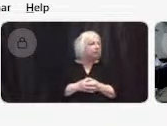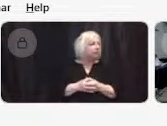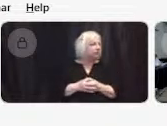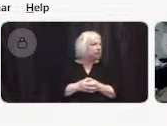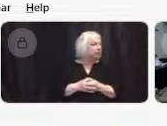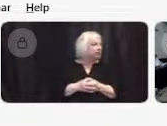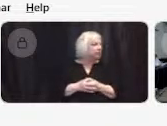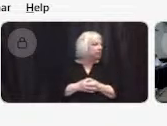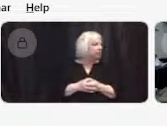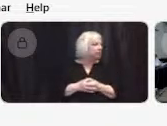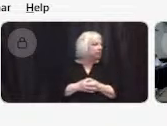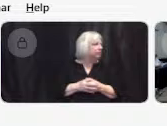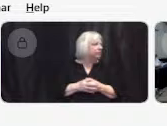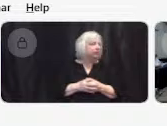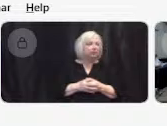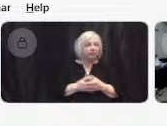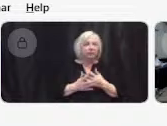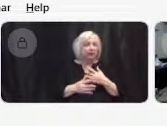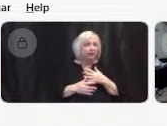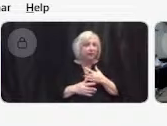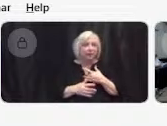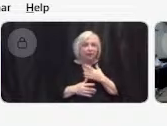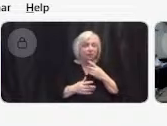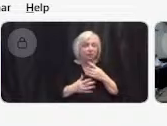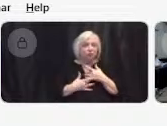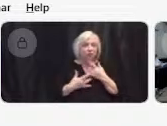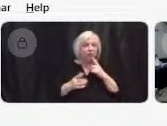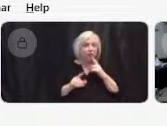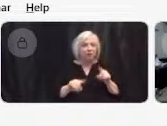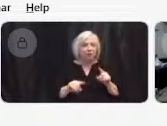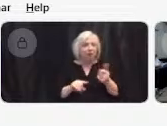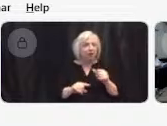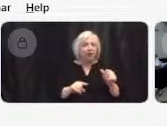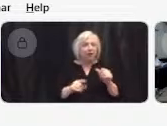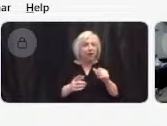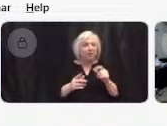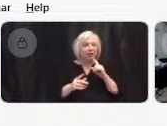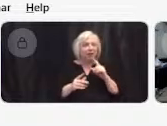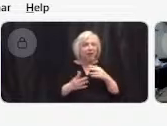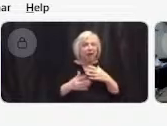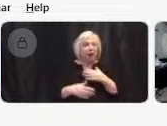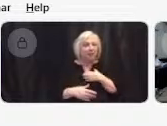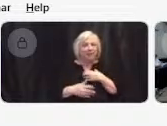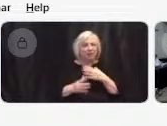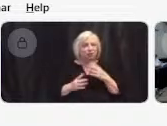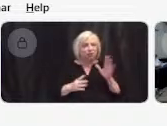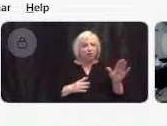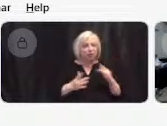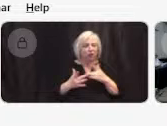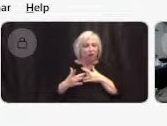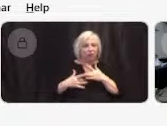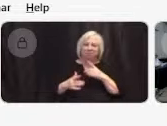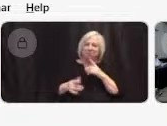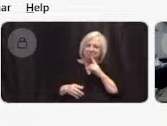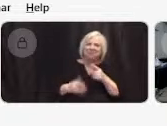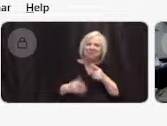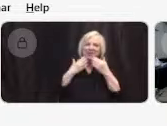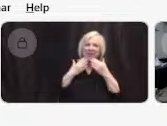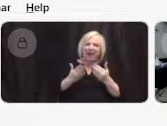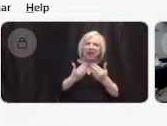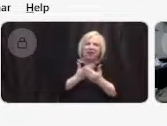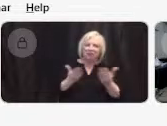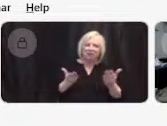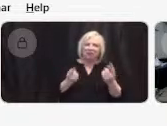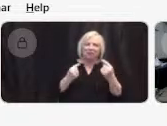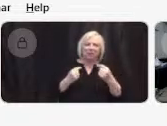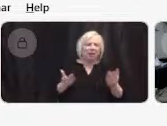Feel free to address any of the opposition concerns, and the floor is yours. Absolutely. Thank you, everyone, for being